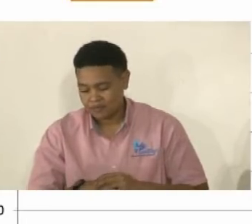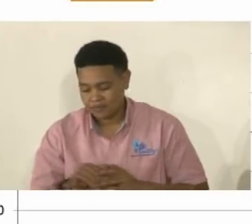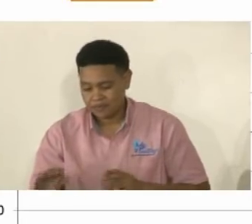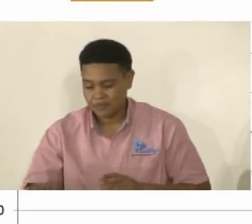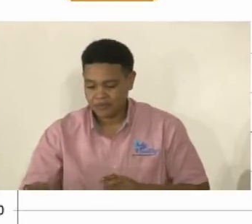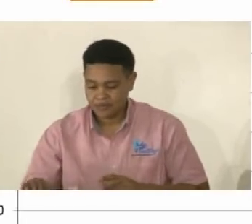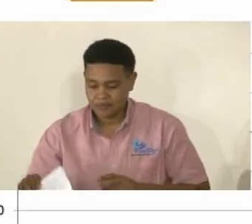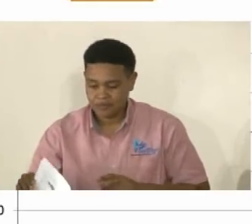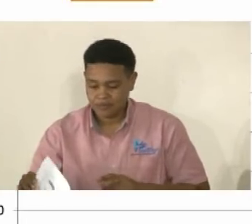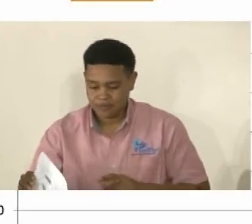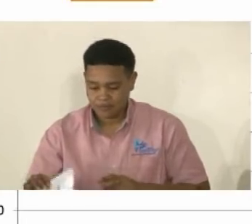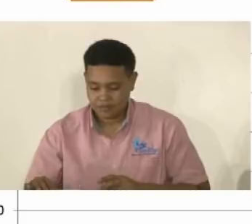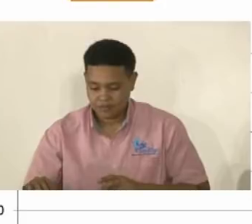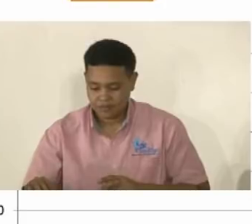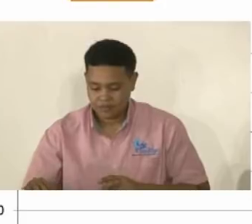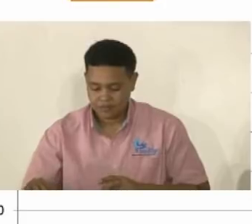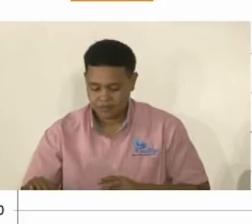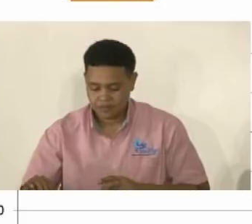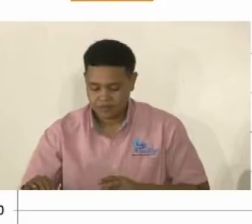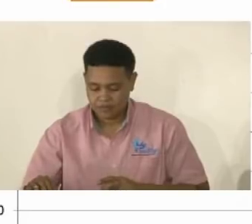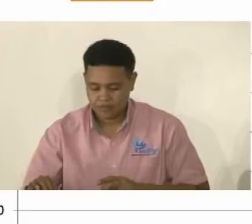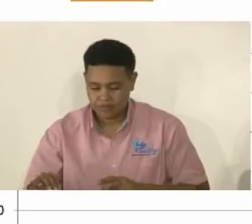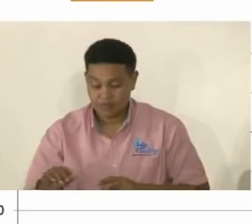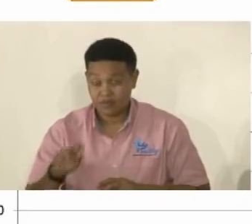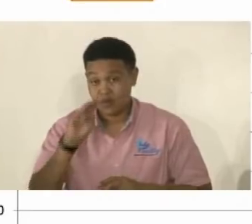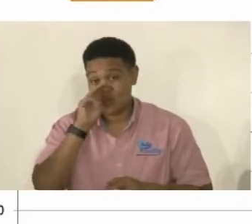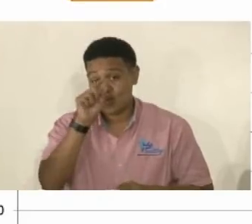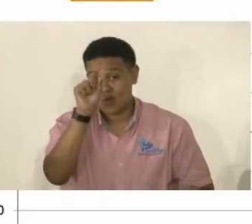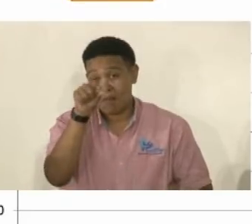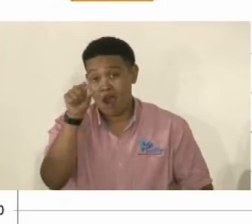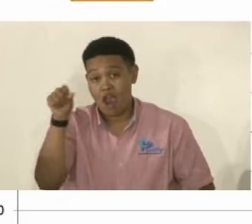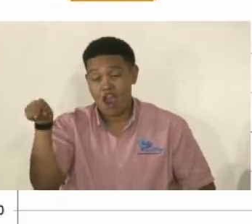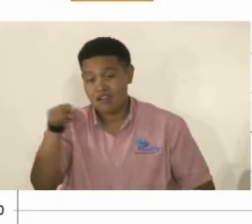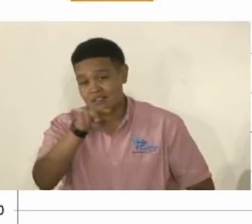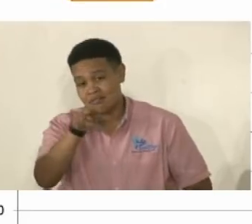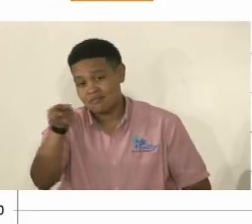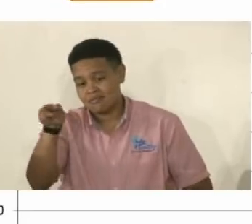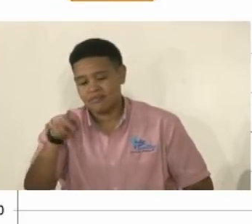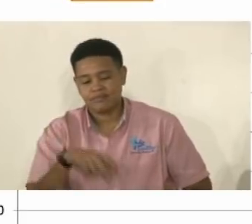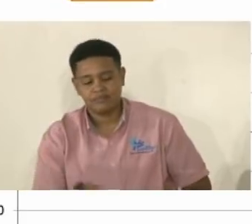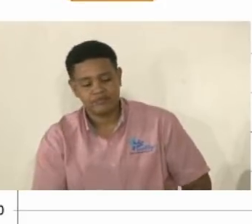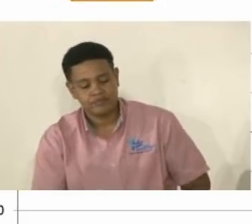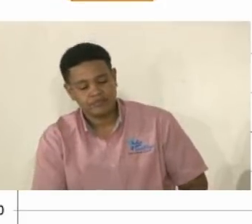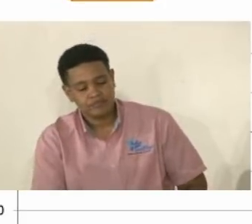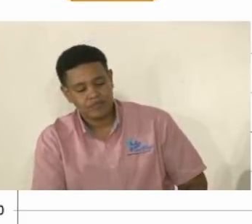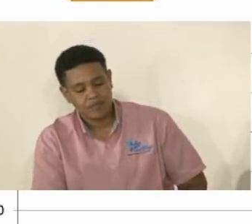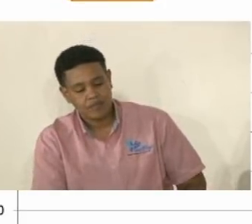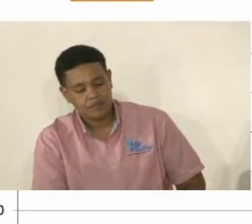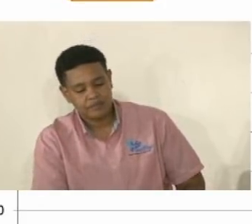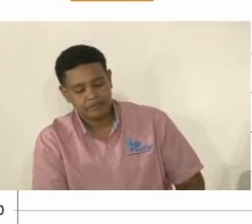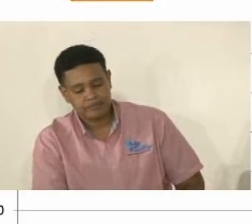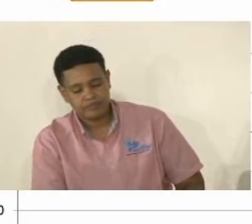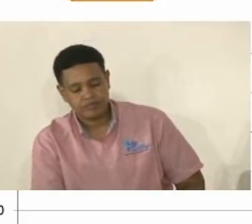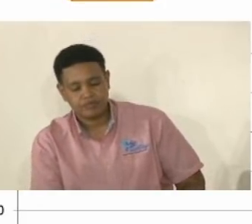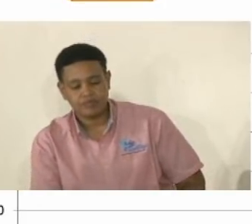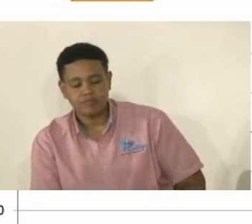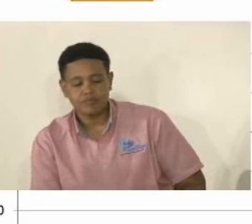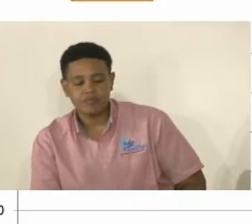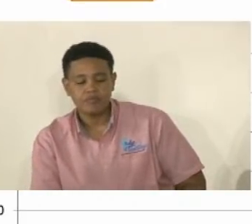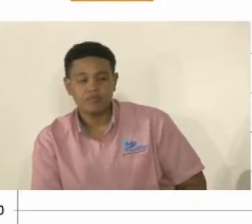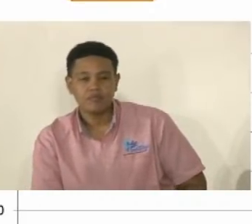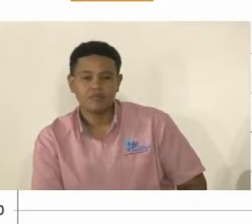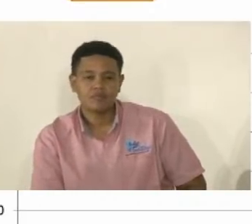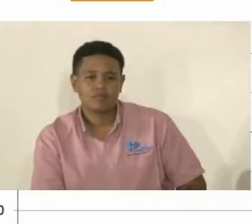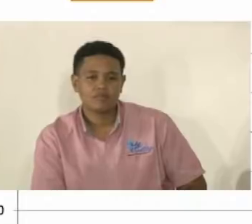Mr. President, when you look at the bar chart on the slide that's showing on the screen,